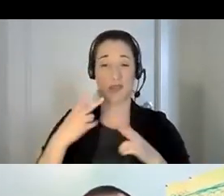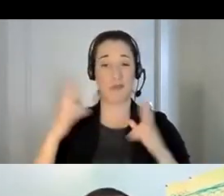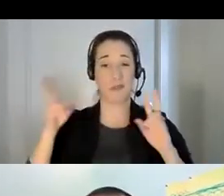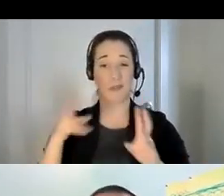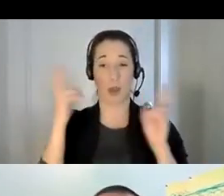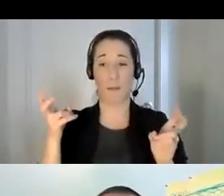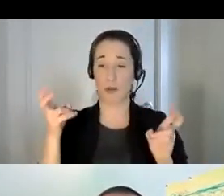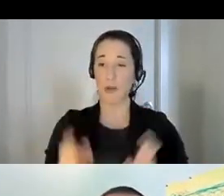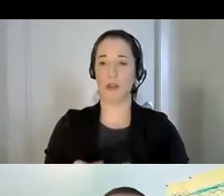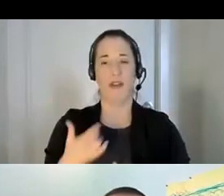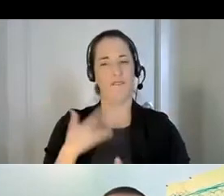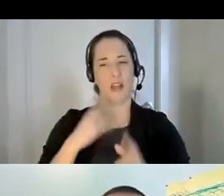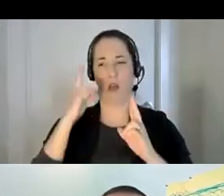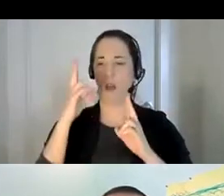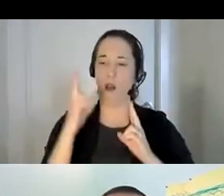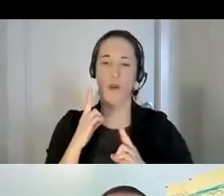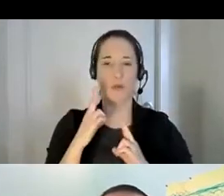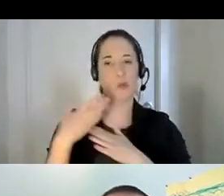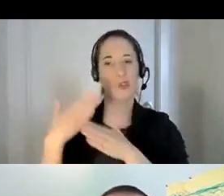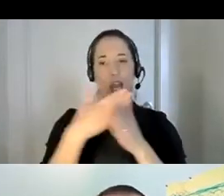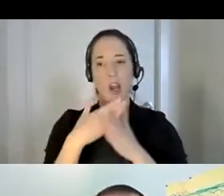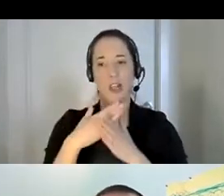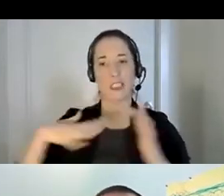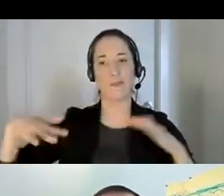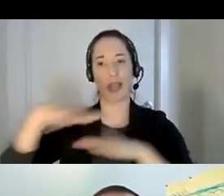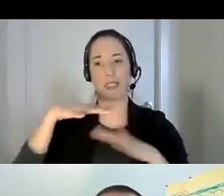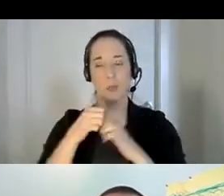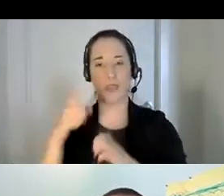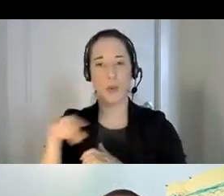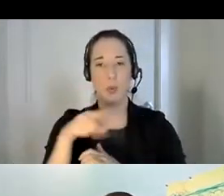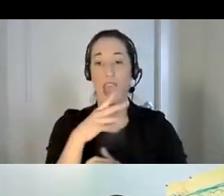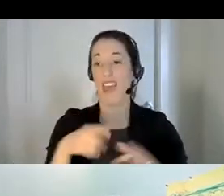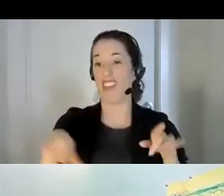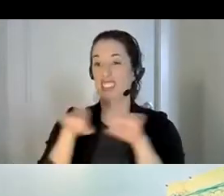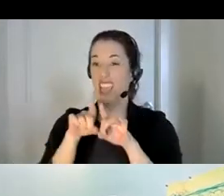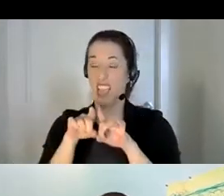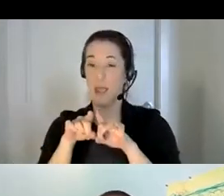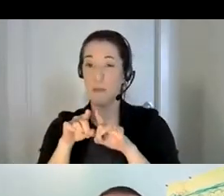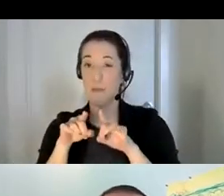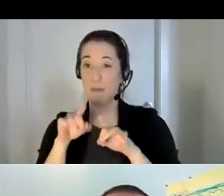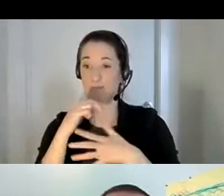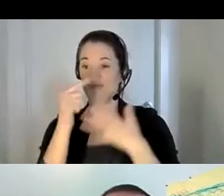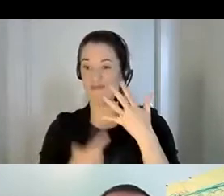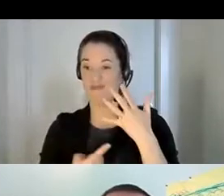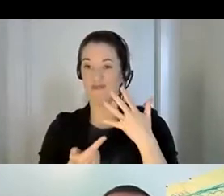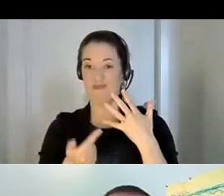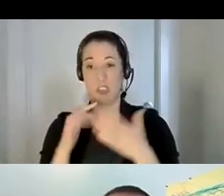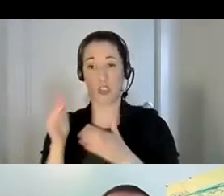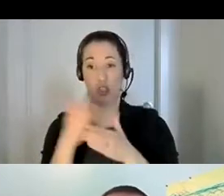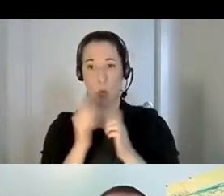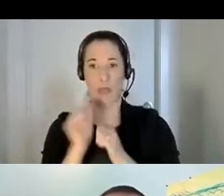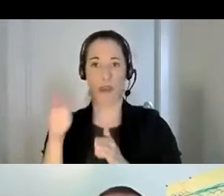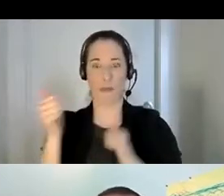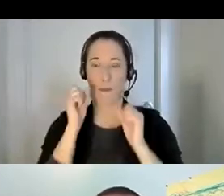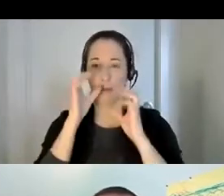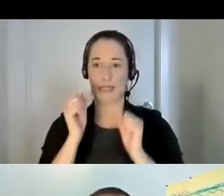the space with all of you and to be on the same speaker lineup with super amazing people. To all of you who are